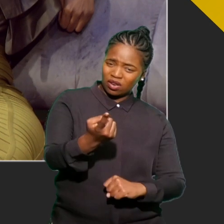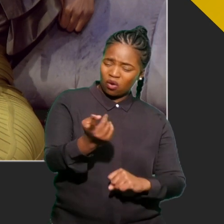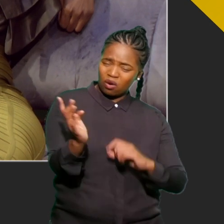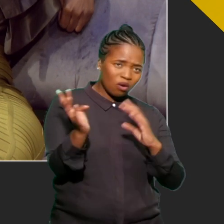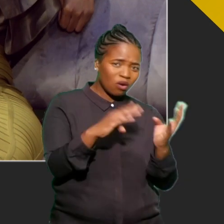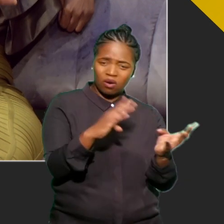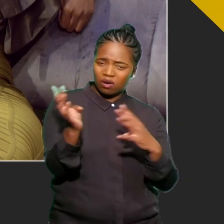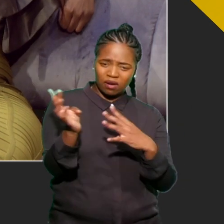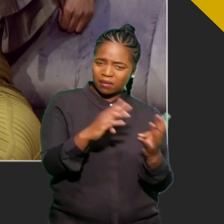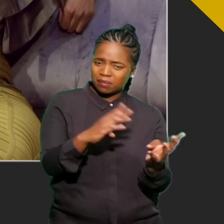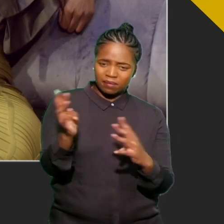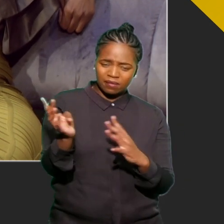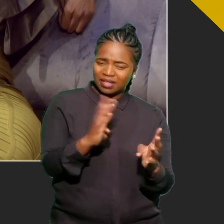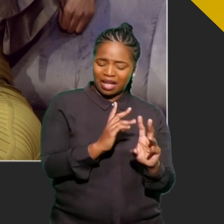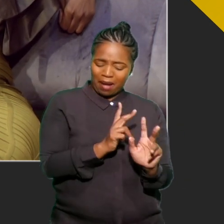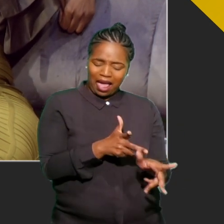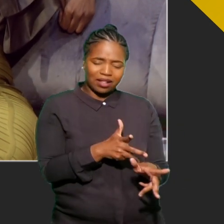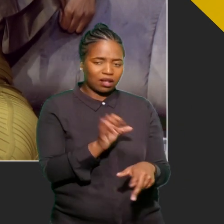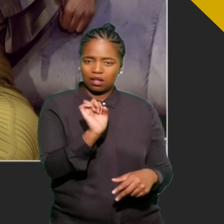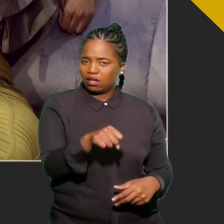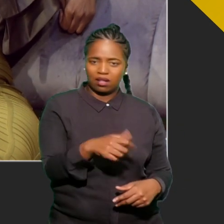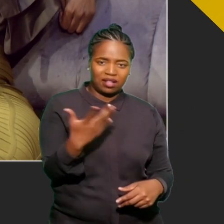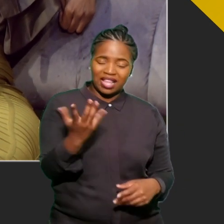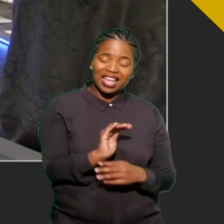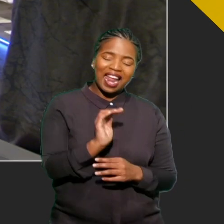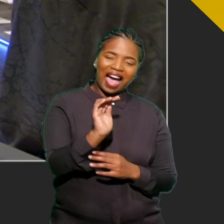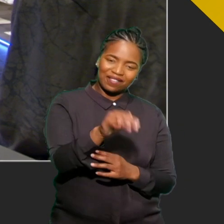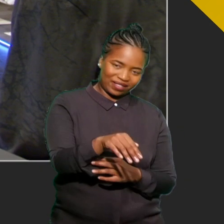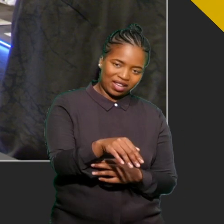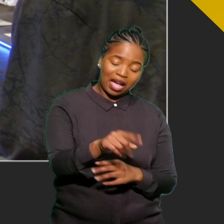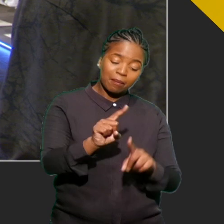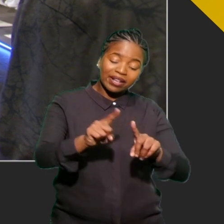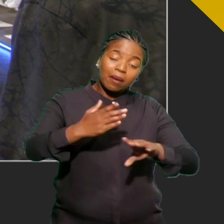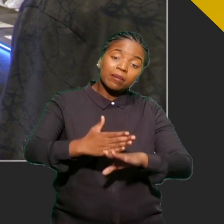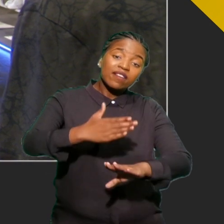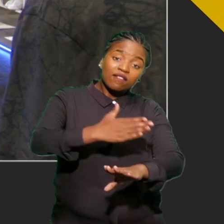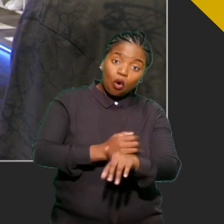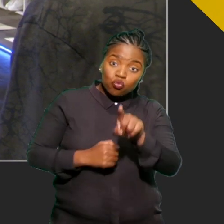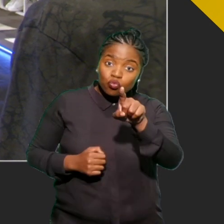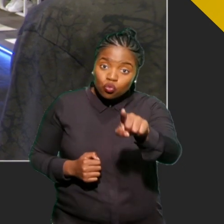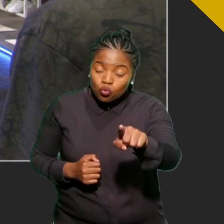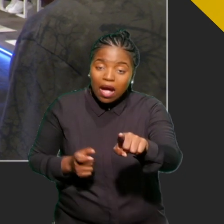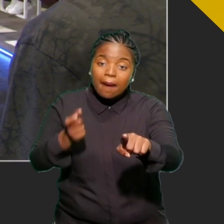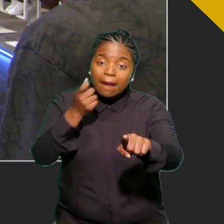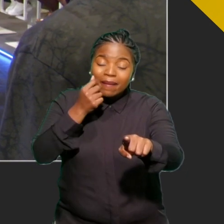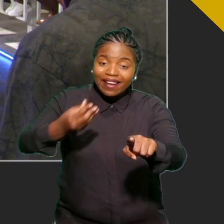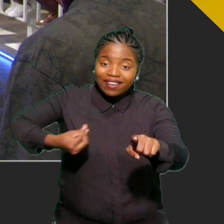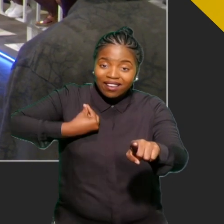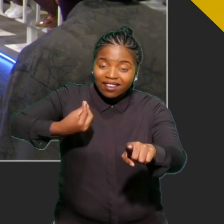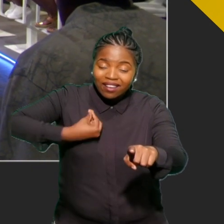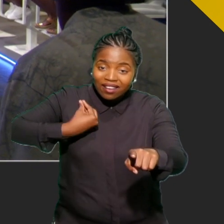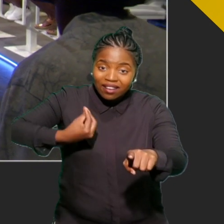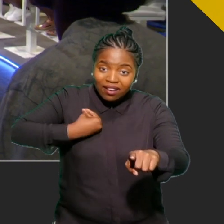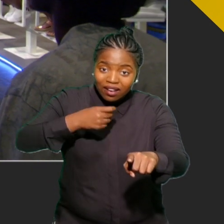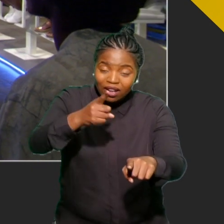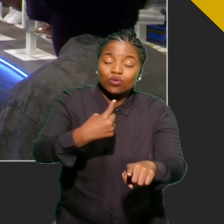or not there. After. That's an after effect. Before. Do you, as a young man, practice